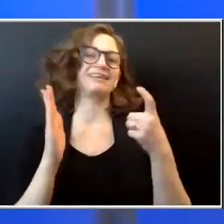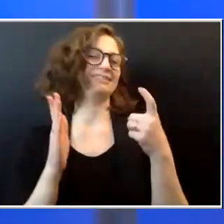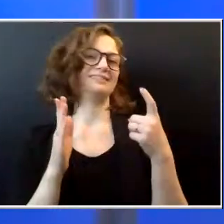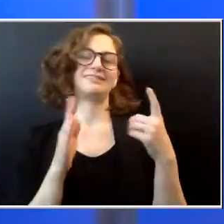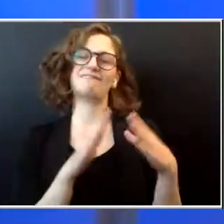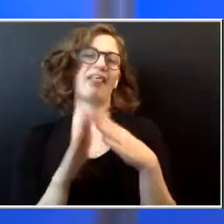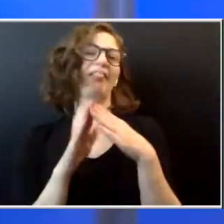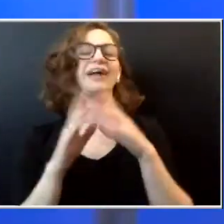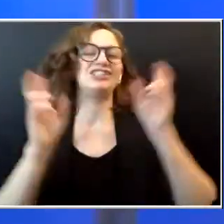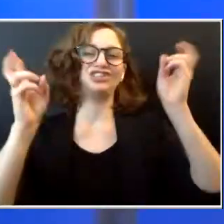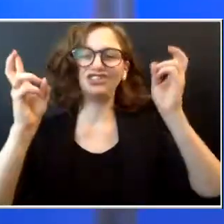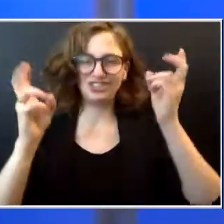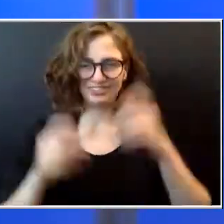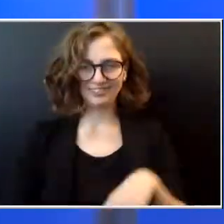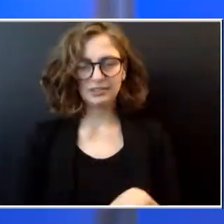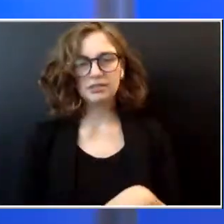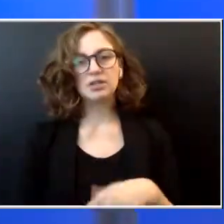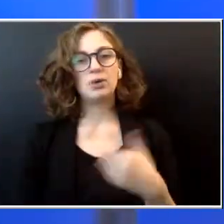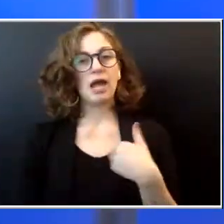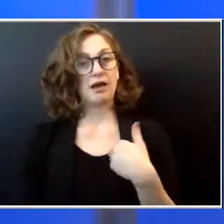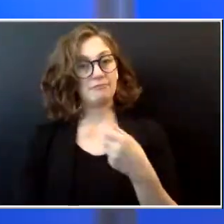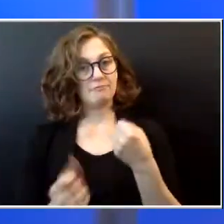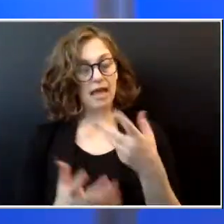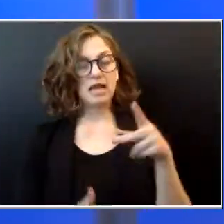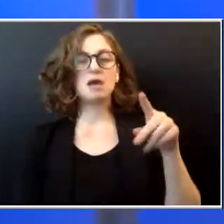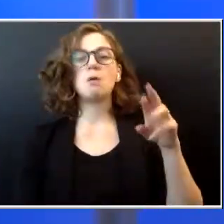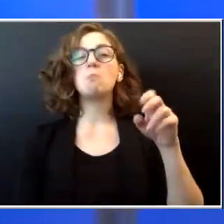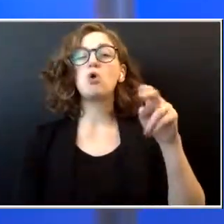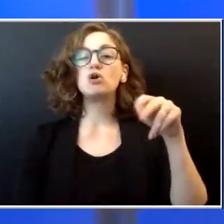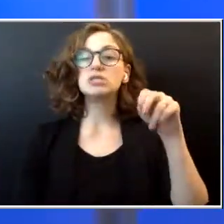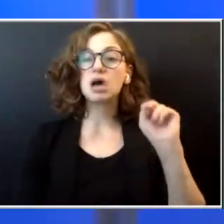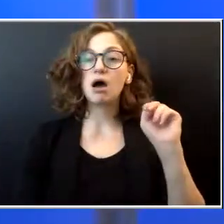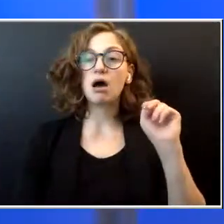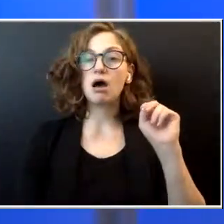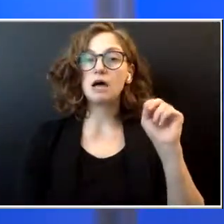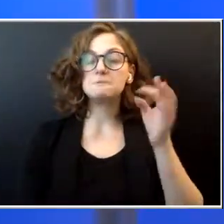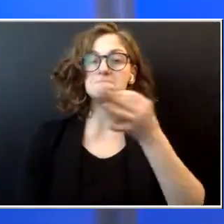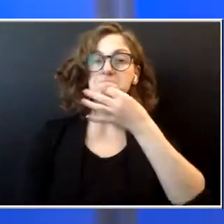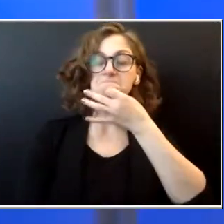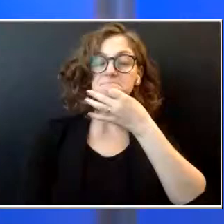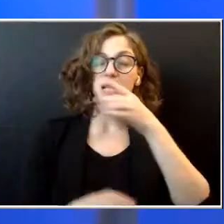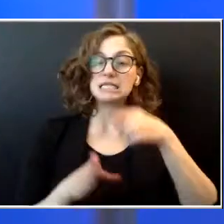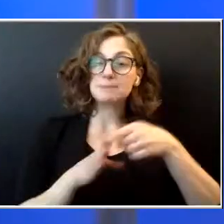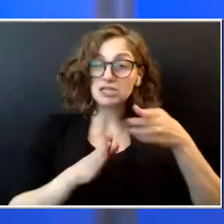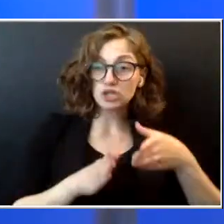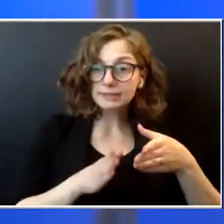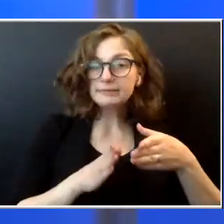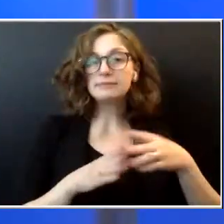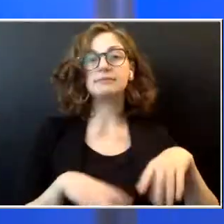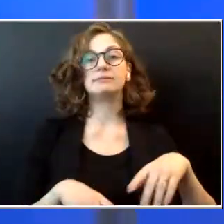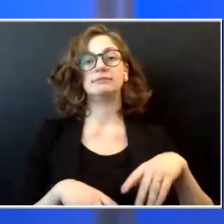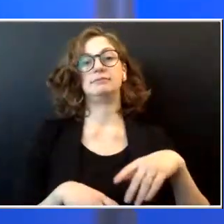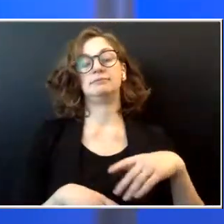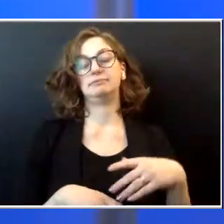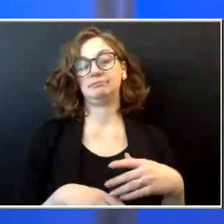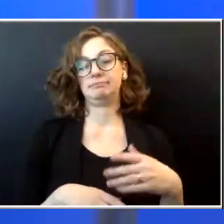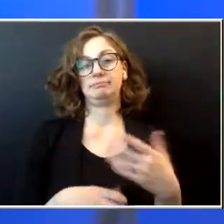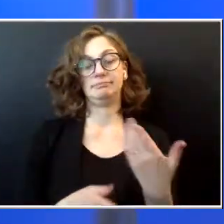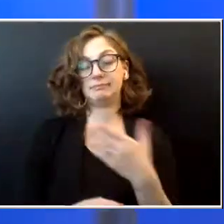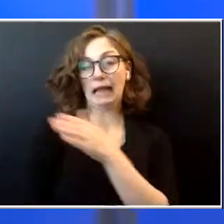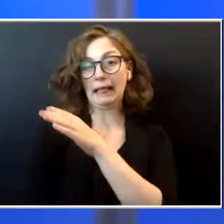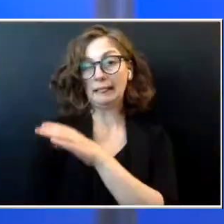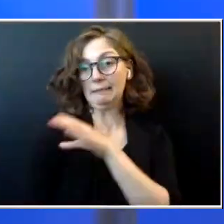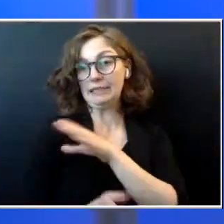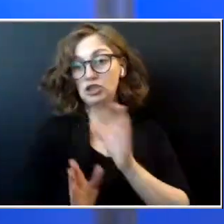a number of proton-trained, specialists, clinicians, who have this kind of experience. We also have,